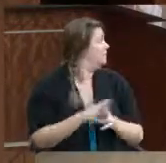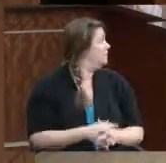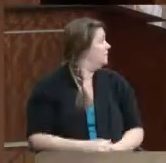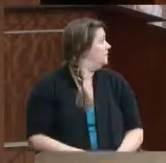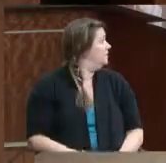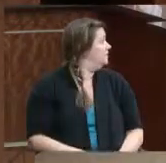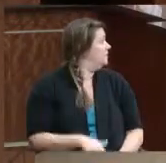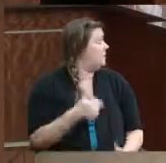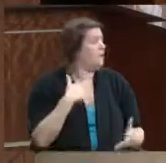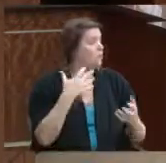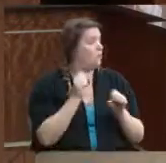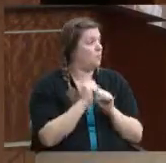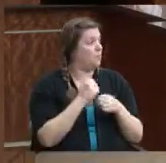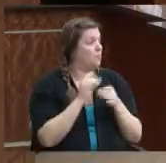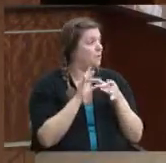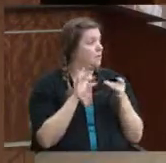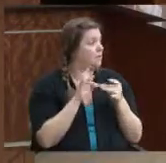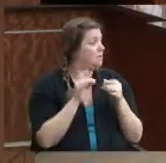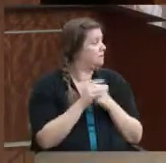Let me make a comment.